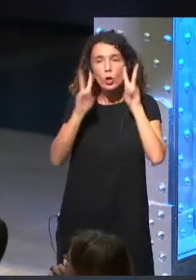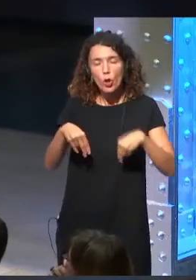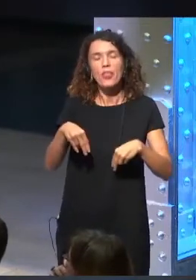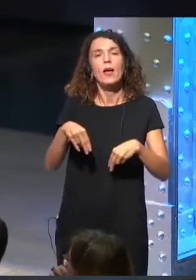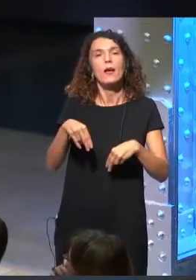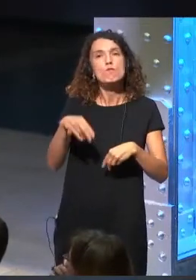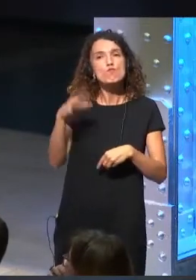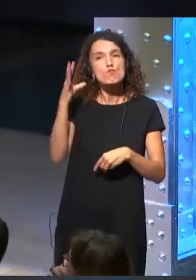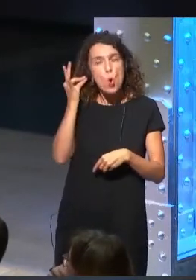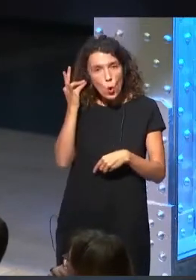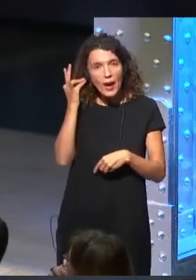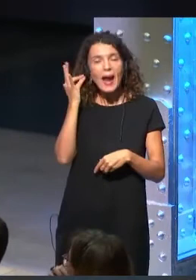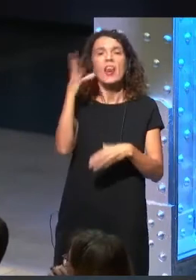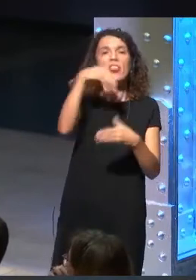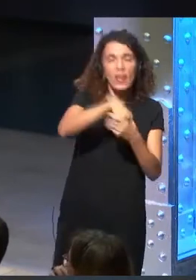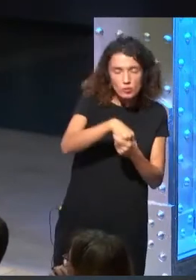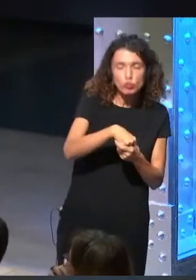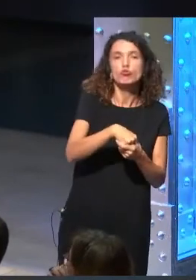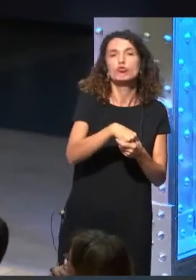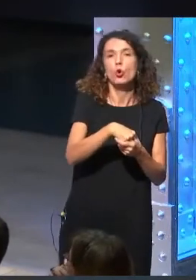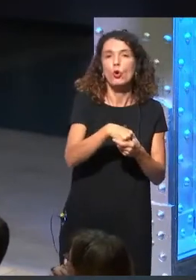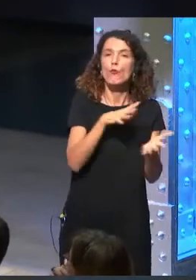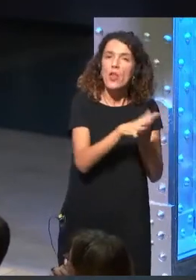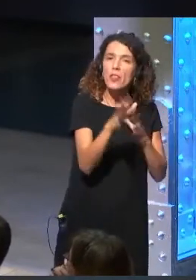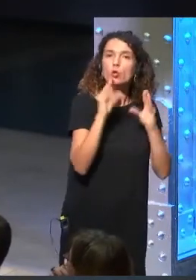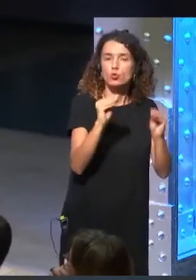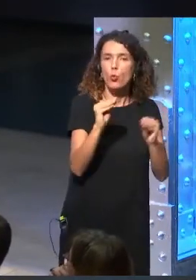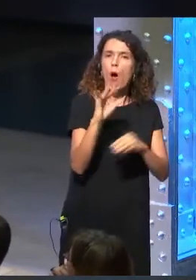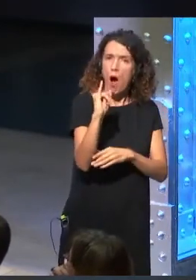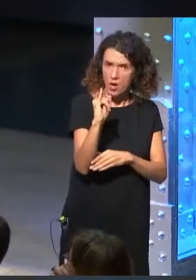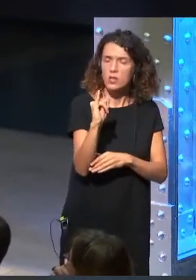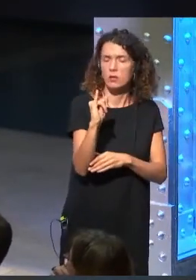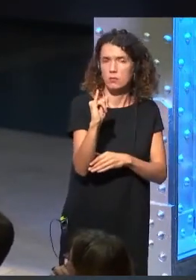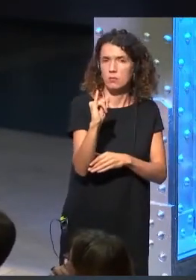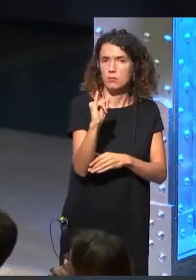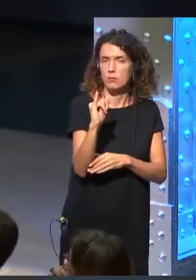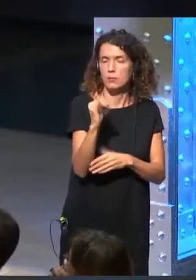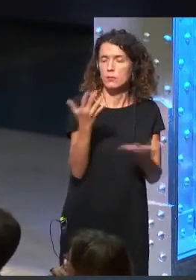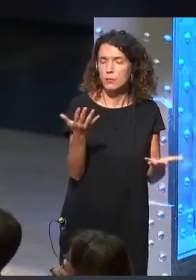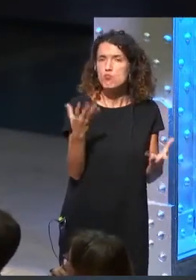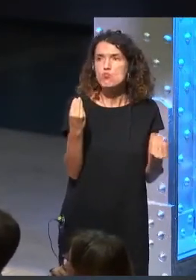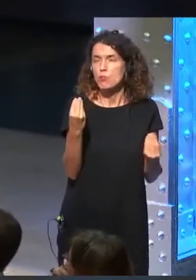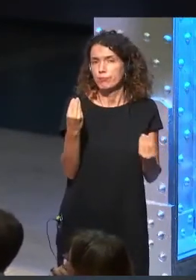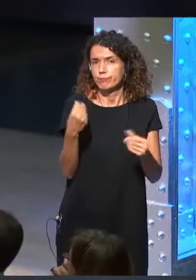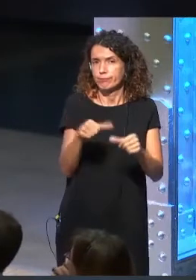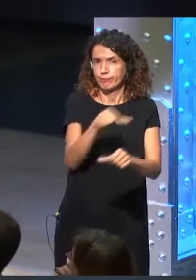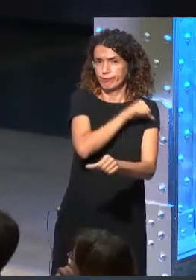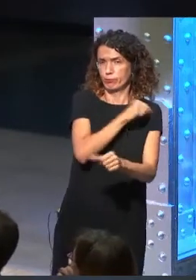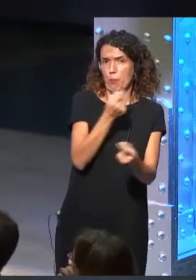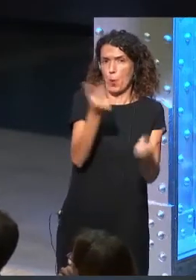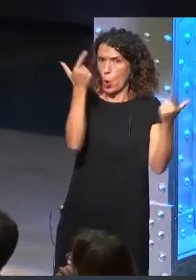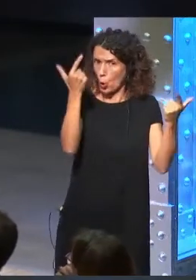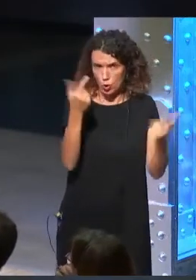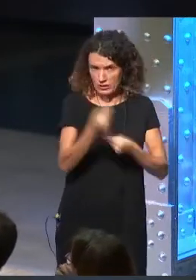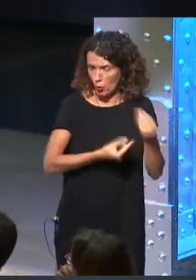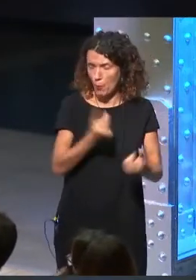it. Now, I think that that's very rarely done. And I think that this may be different in this